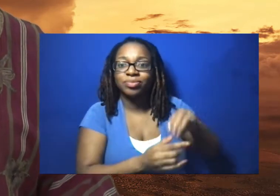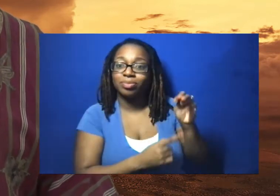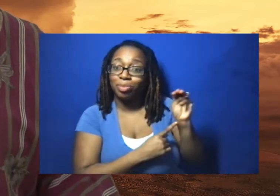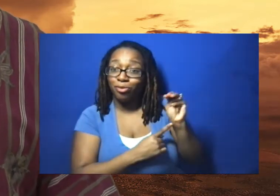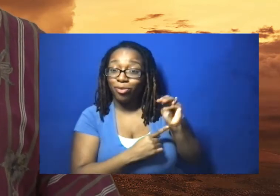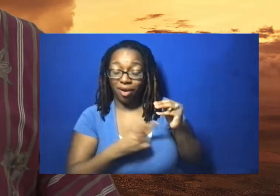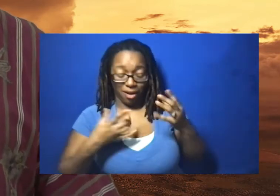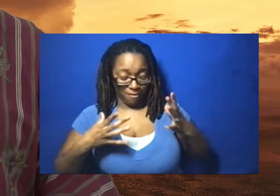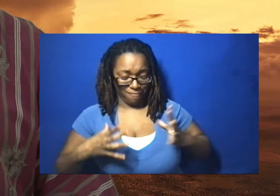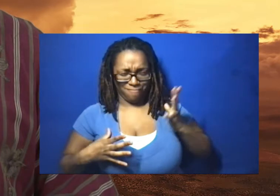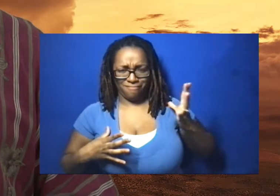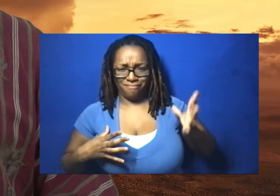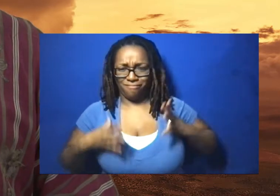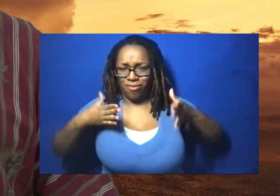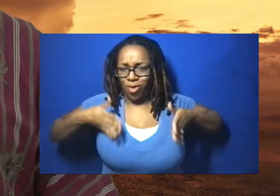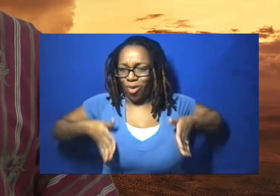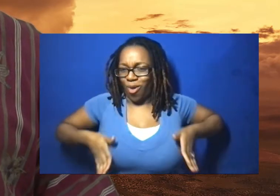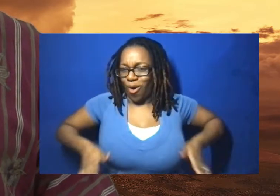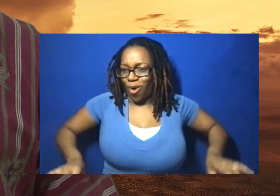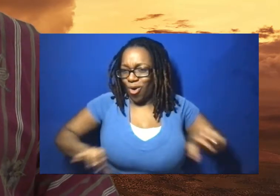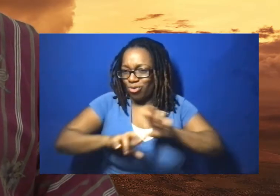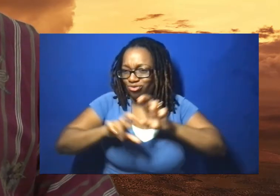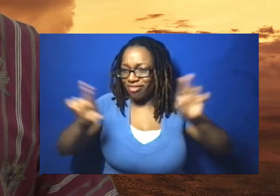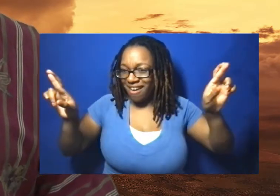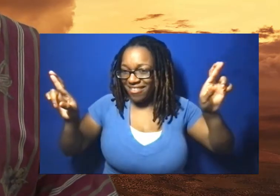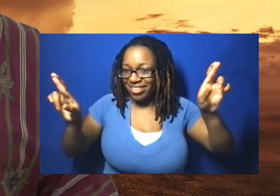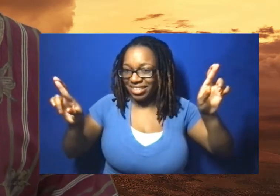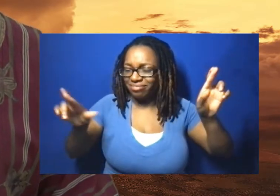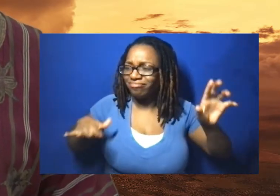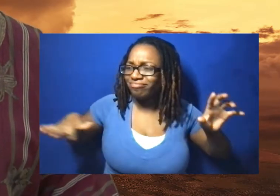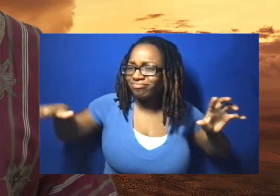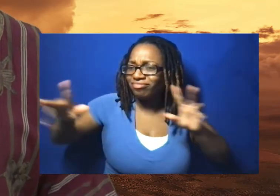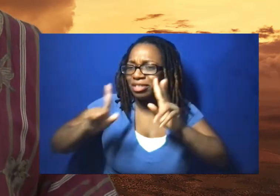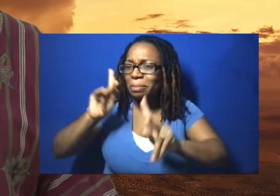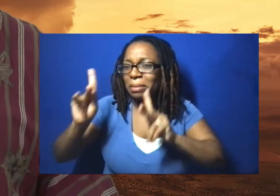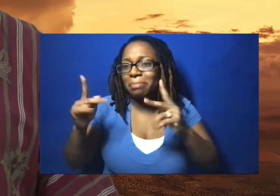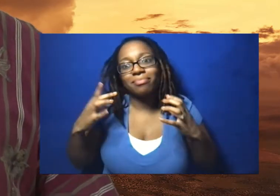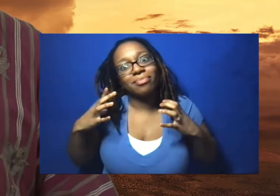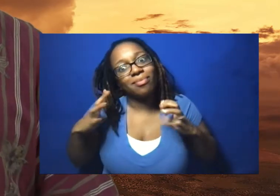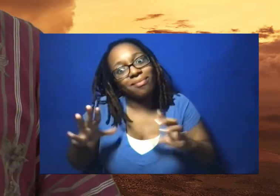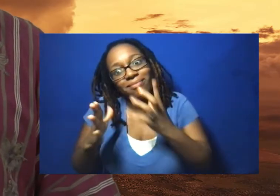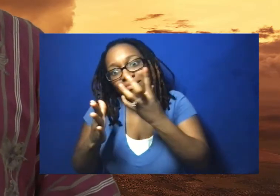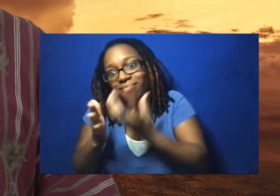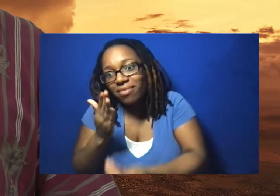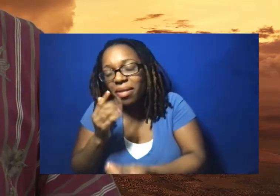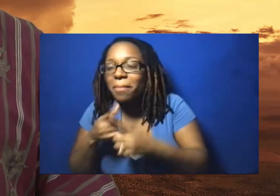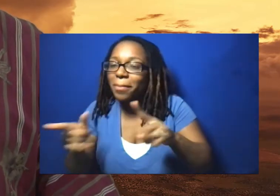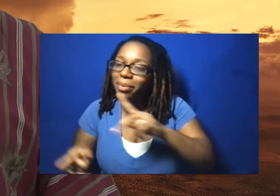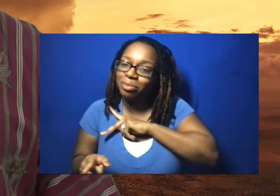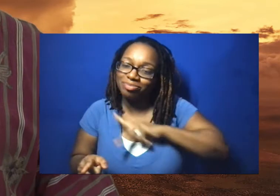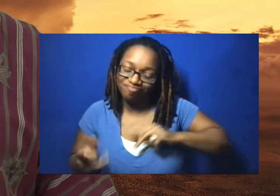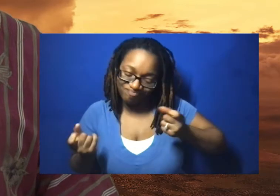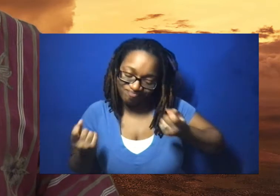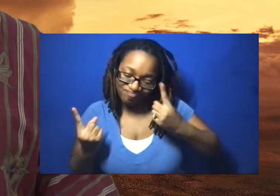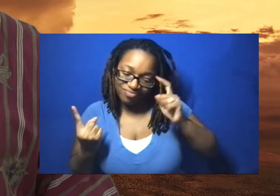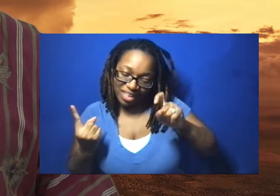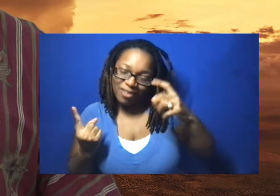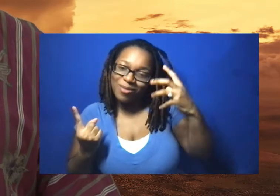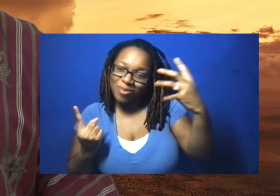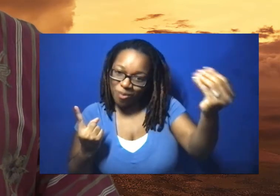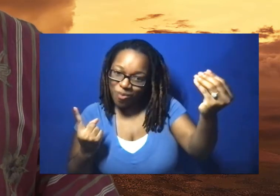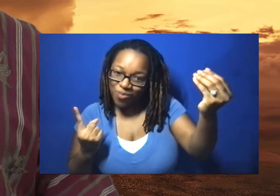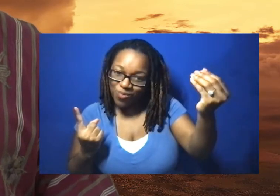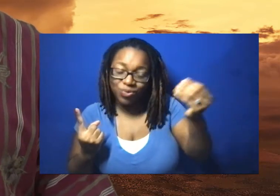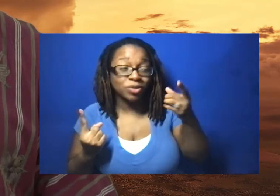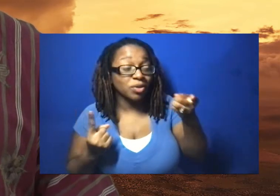him go, but the princess knew that he must go back. Mufunga got into his canoe,